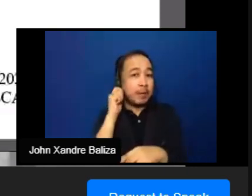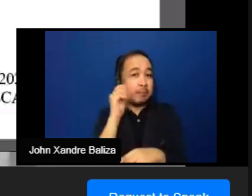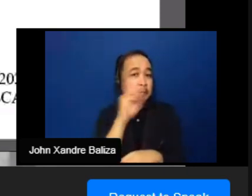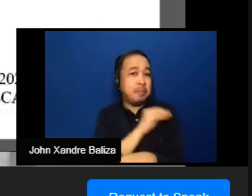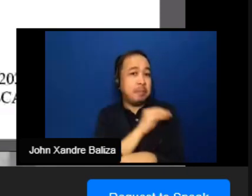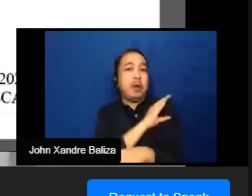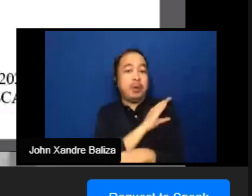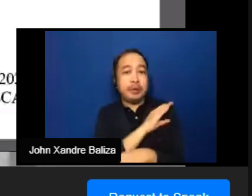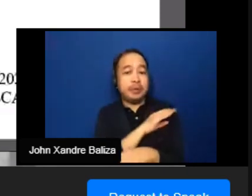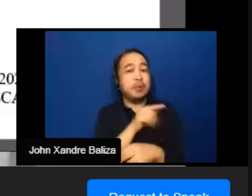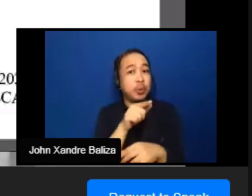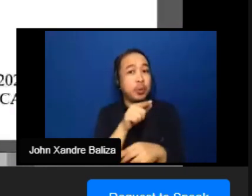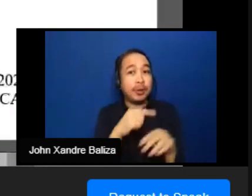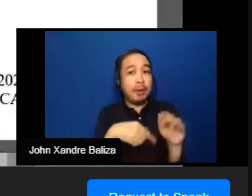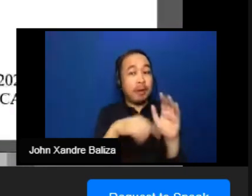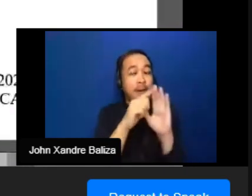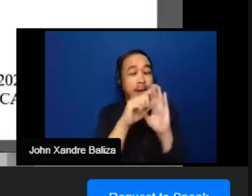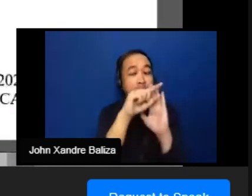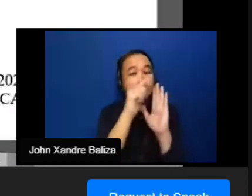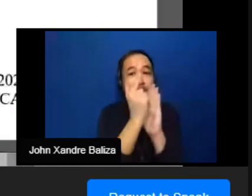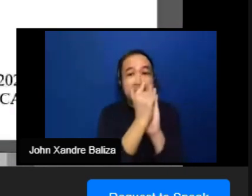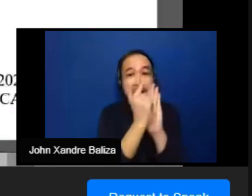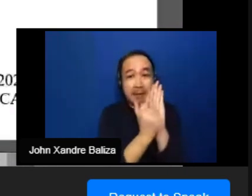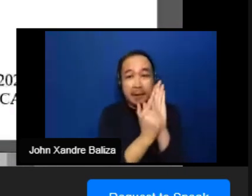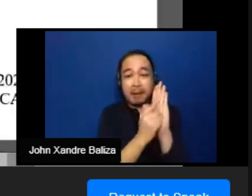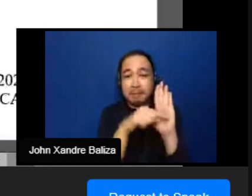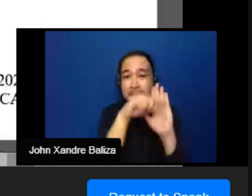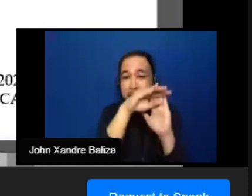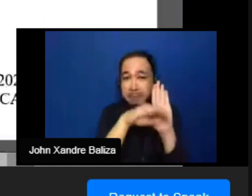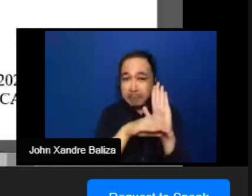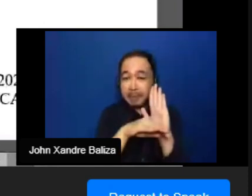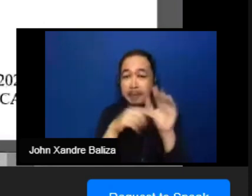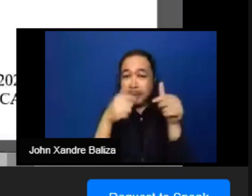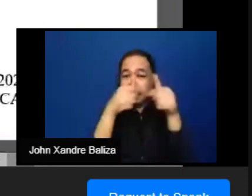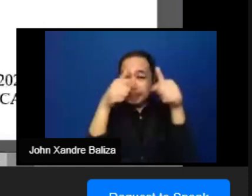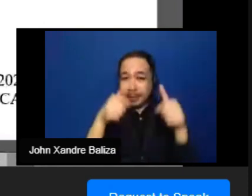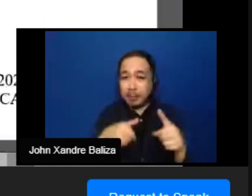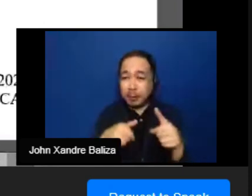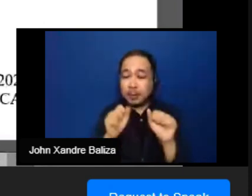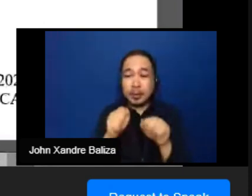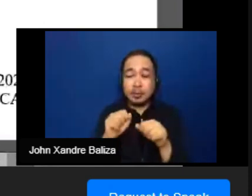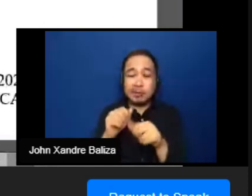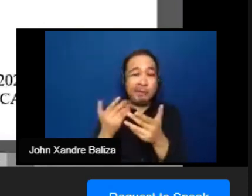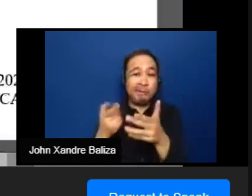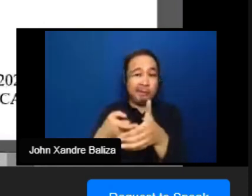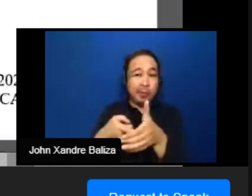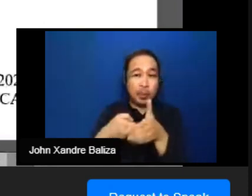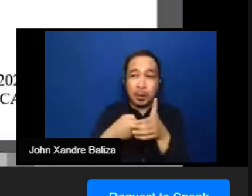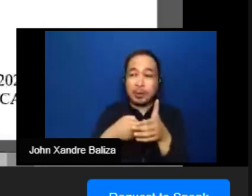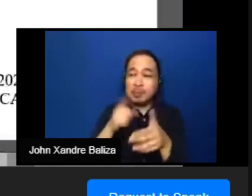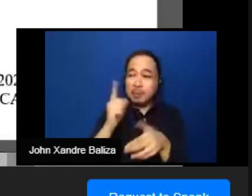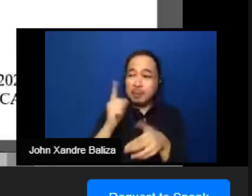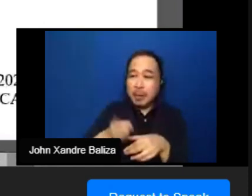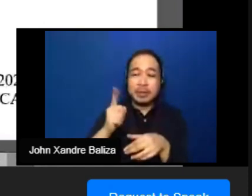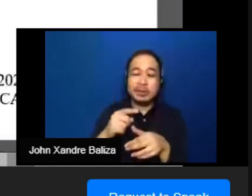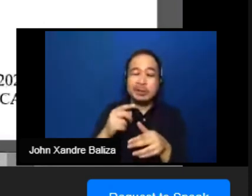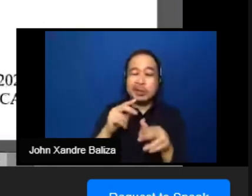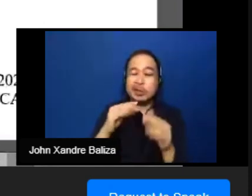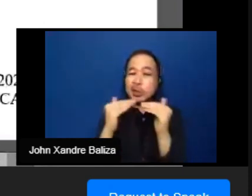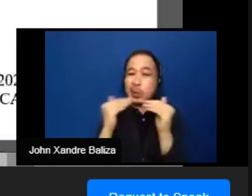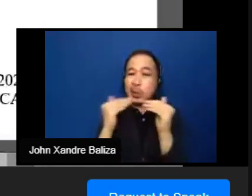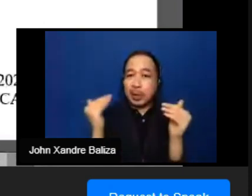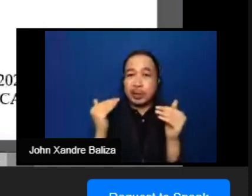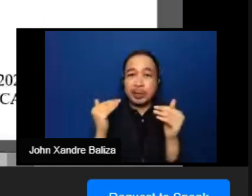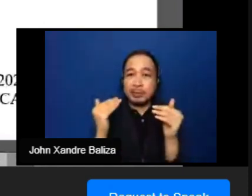legal framework are in place to promote, enforce, and monitor equality and non-discrimination on the basis of